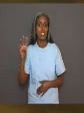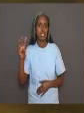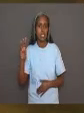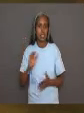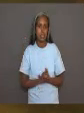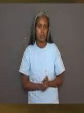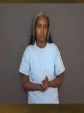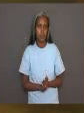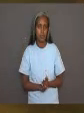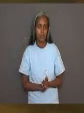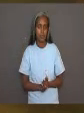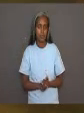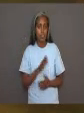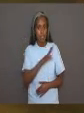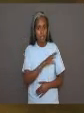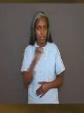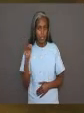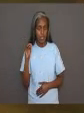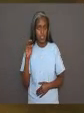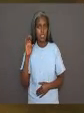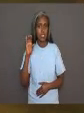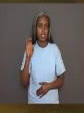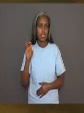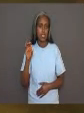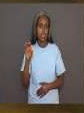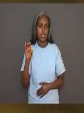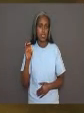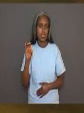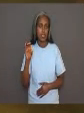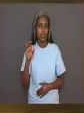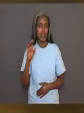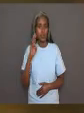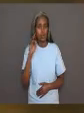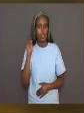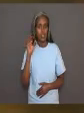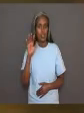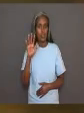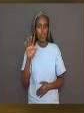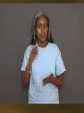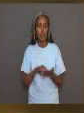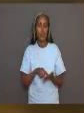9.16, and for C was